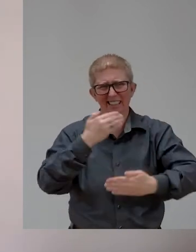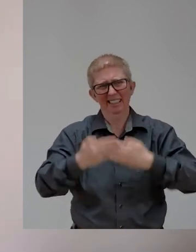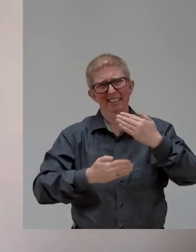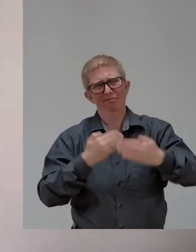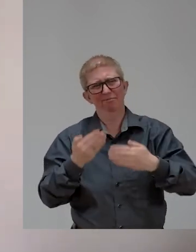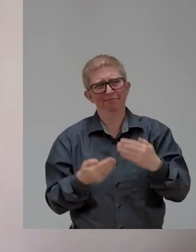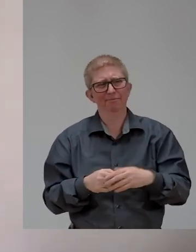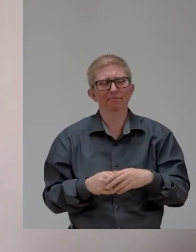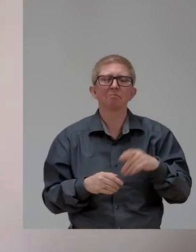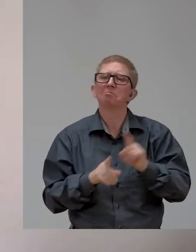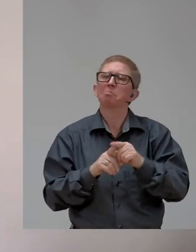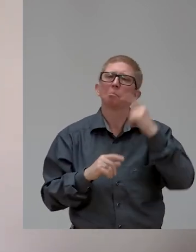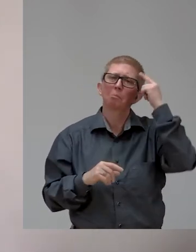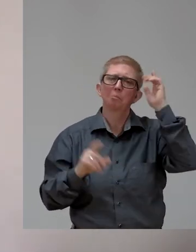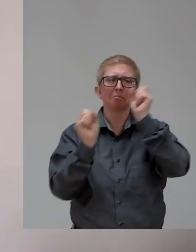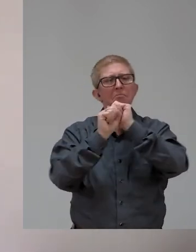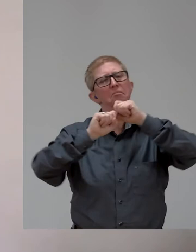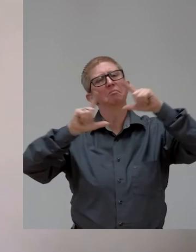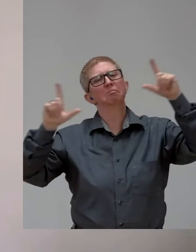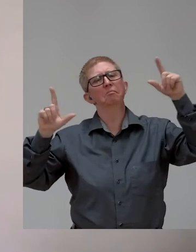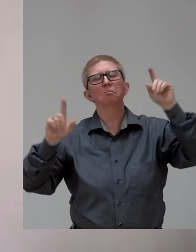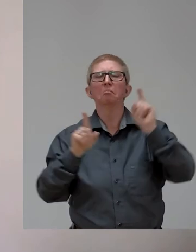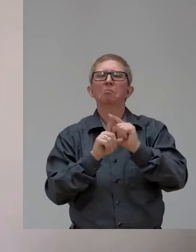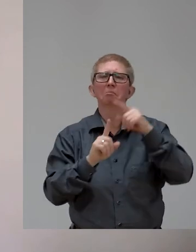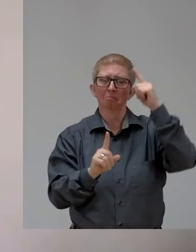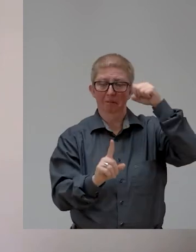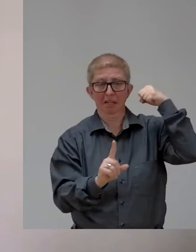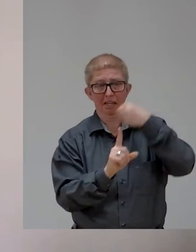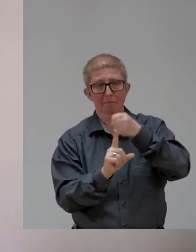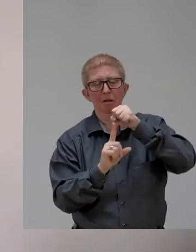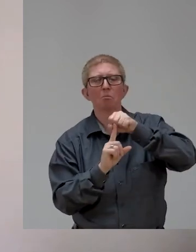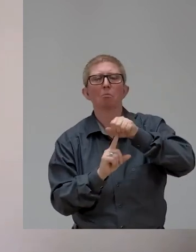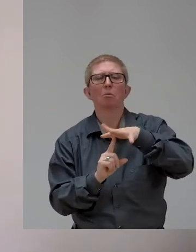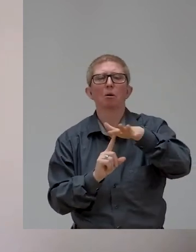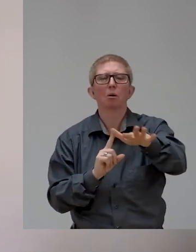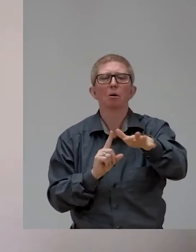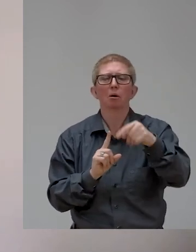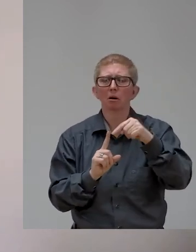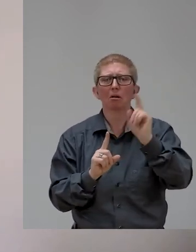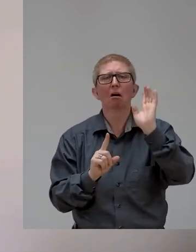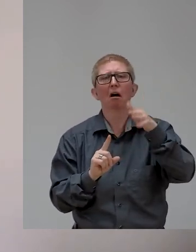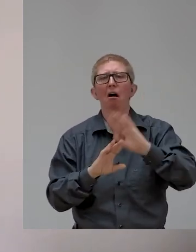sacrificing the impact that you're wanting to create for persons with disability.